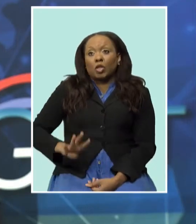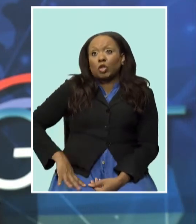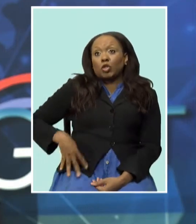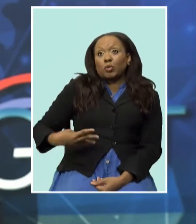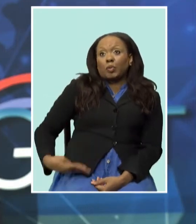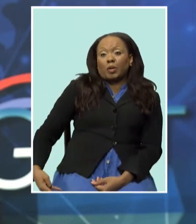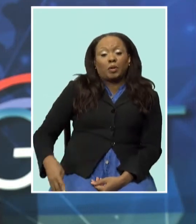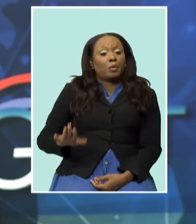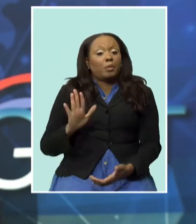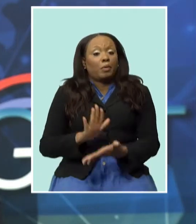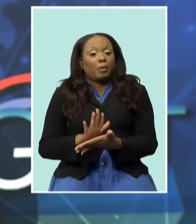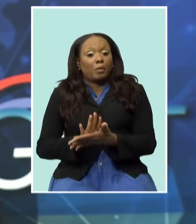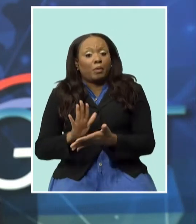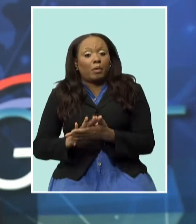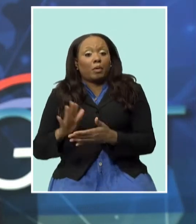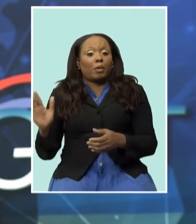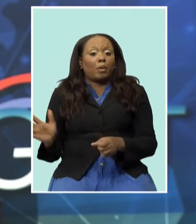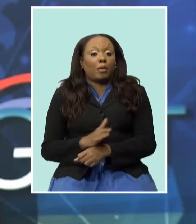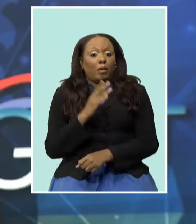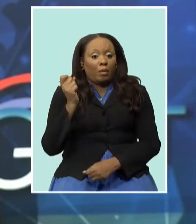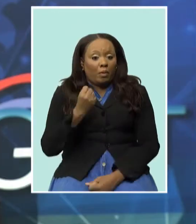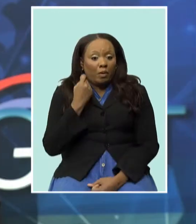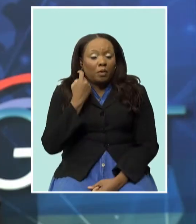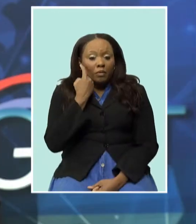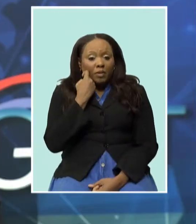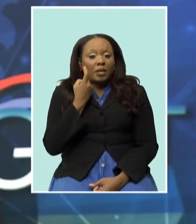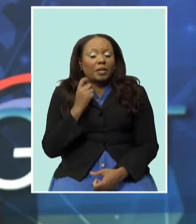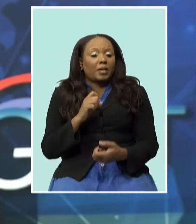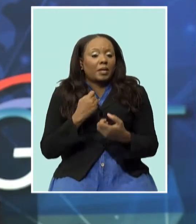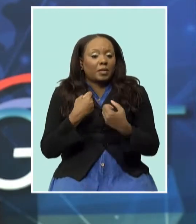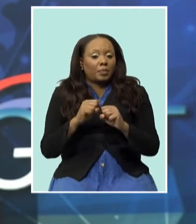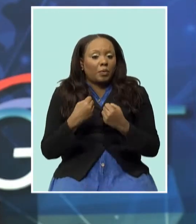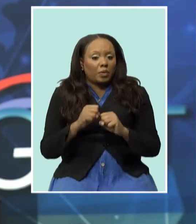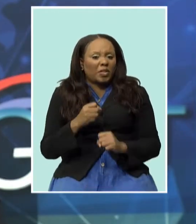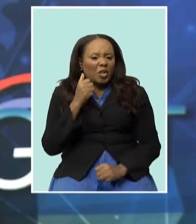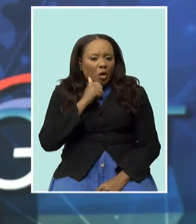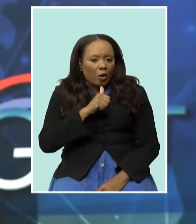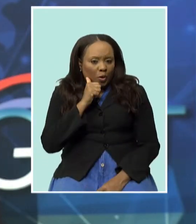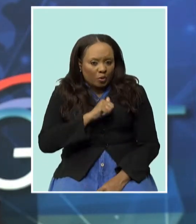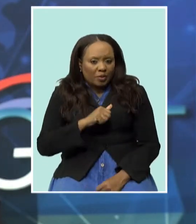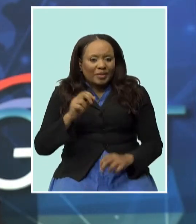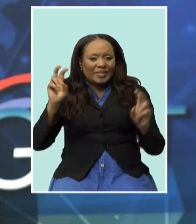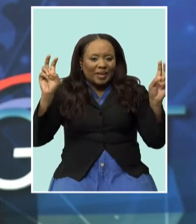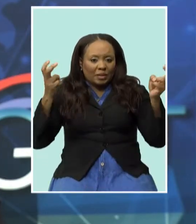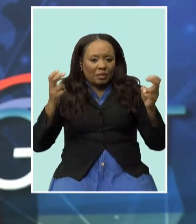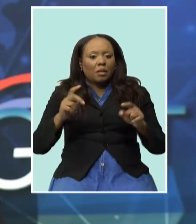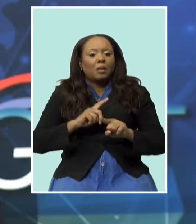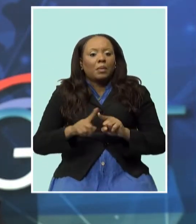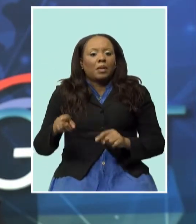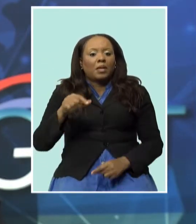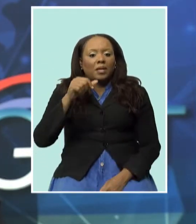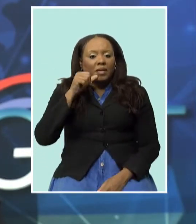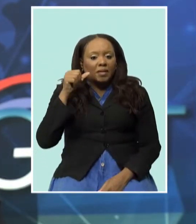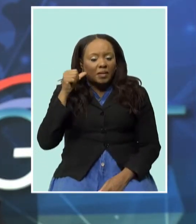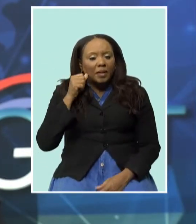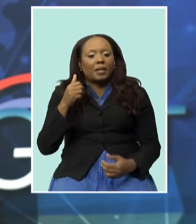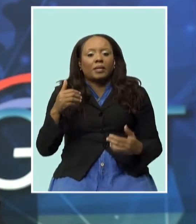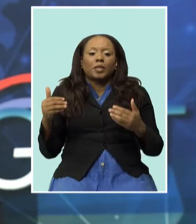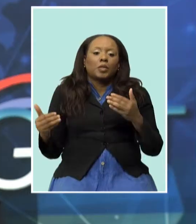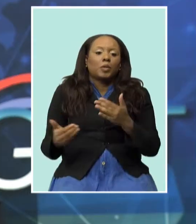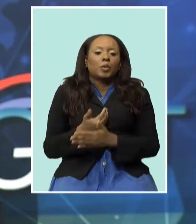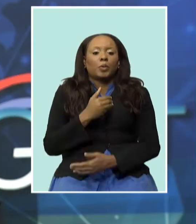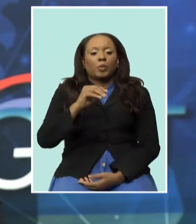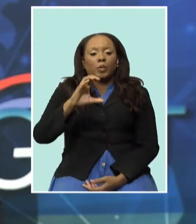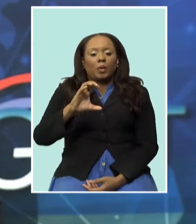17th athletic title, the Springer Memorial School is celebrating yet another milestone. Yesterday, it became the home of the island's newest